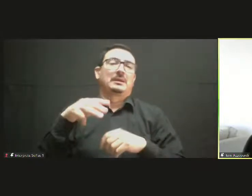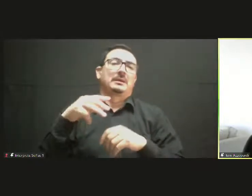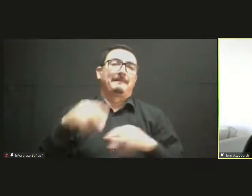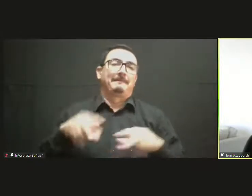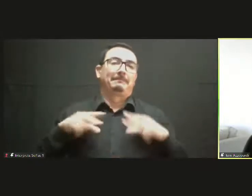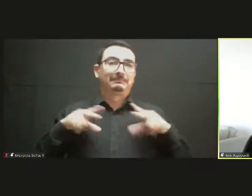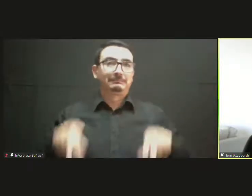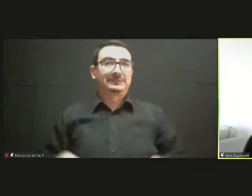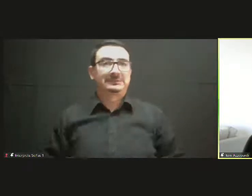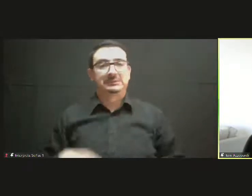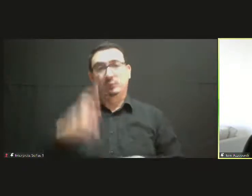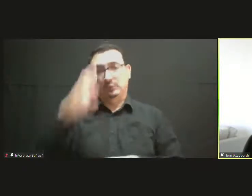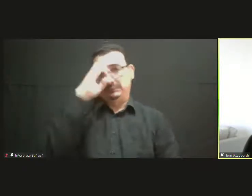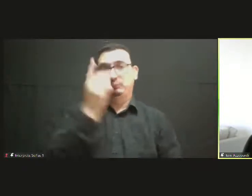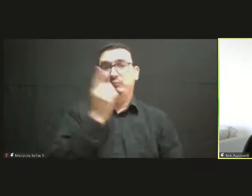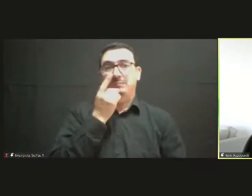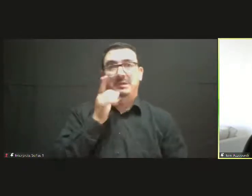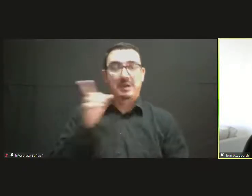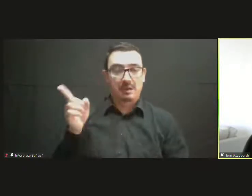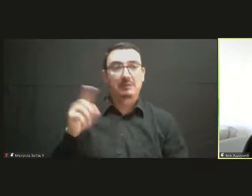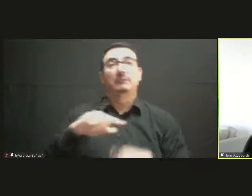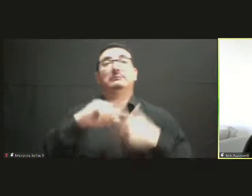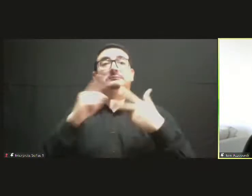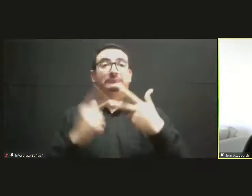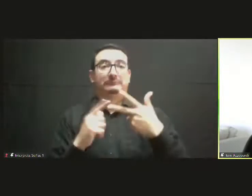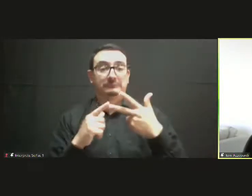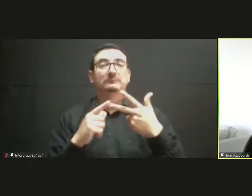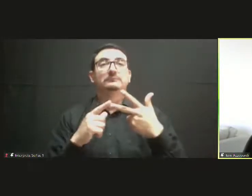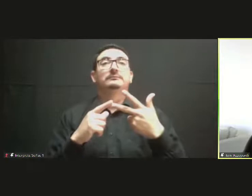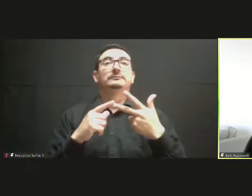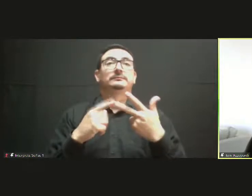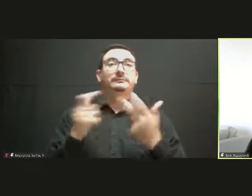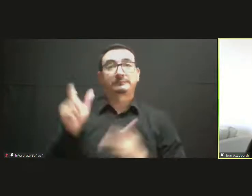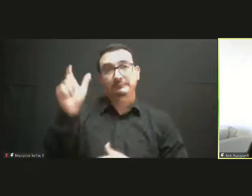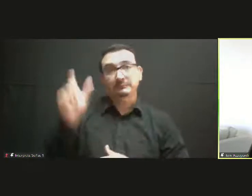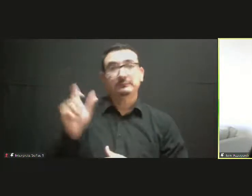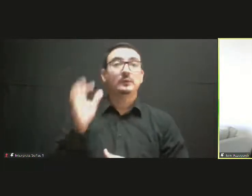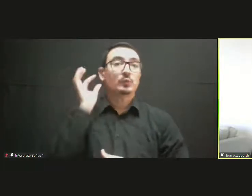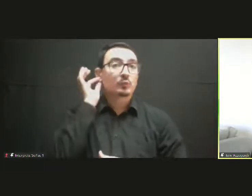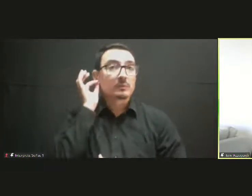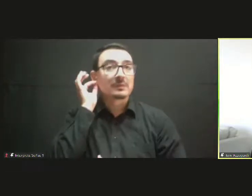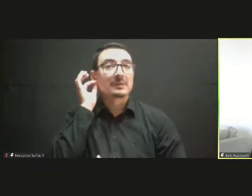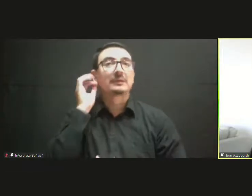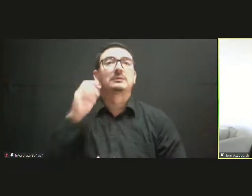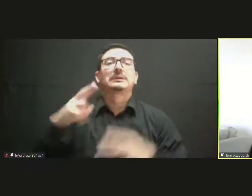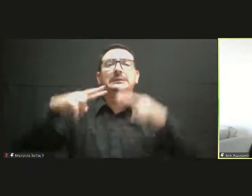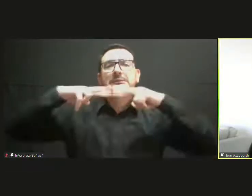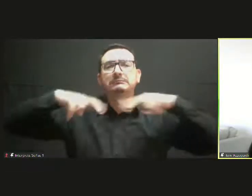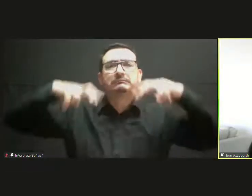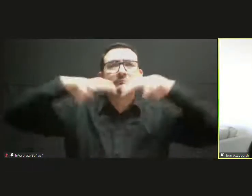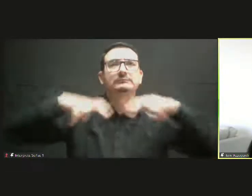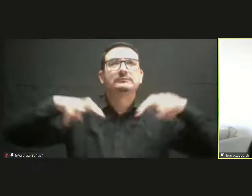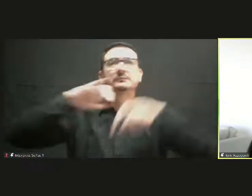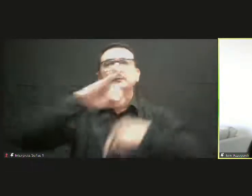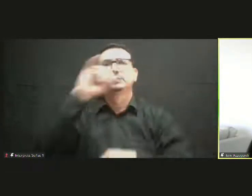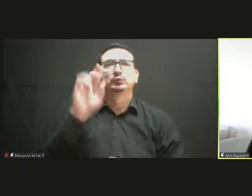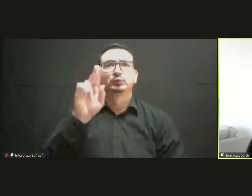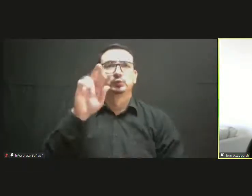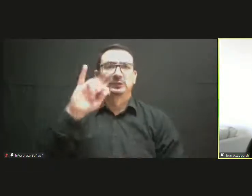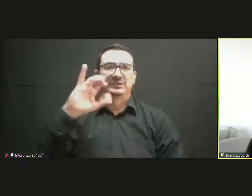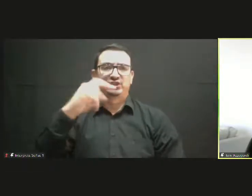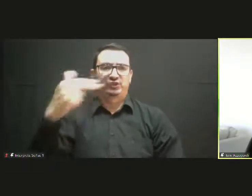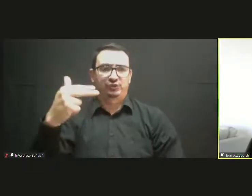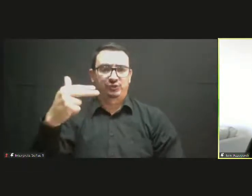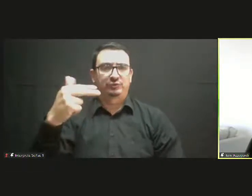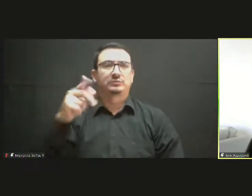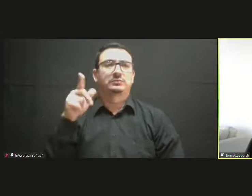United Nations Economic and Social Commission for Asia and the Pacific, ESCAP. And finally, we have Dipali